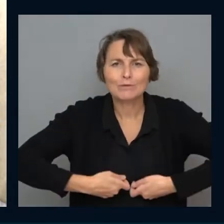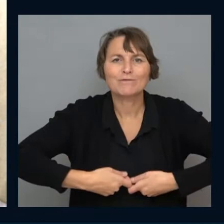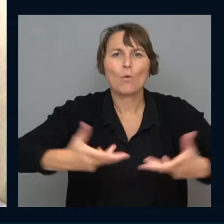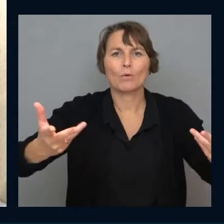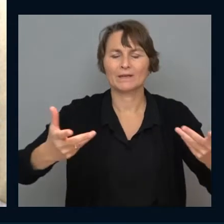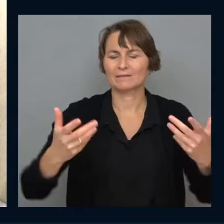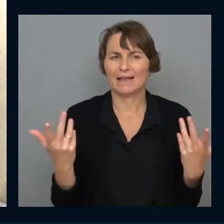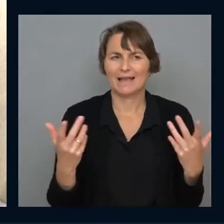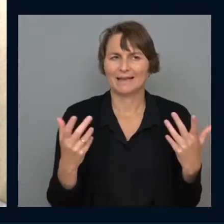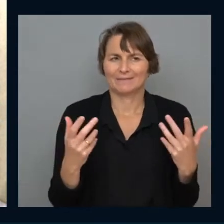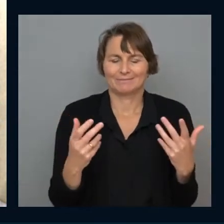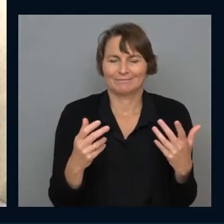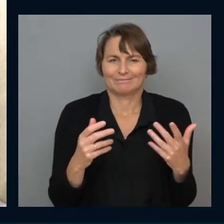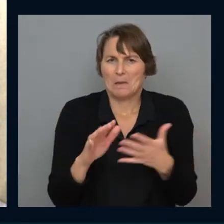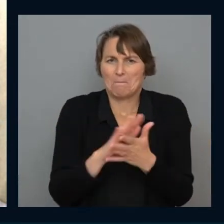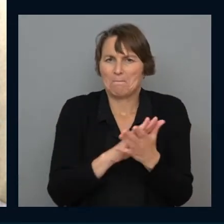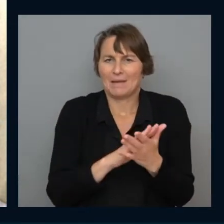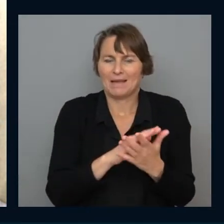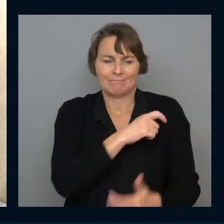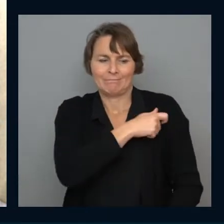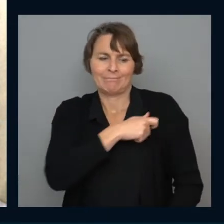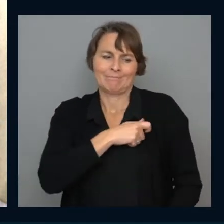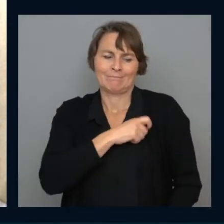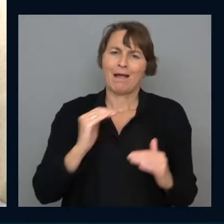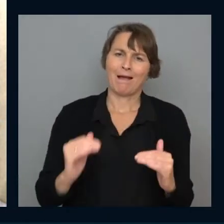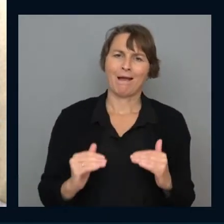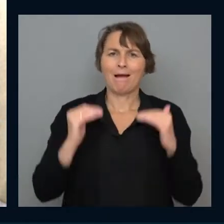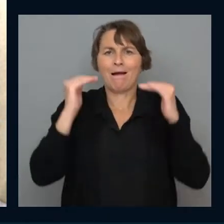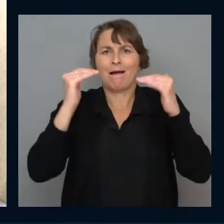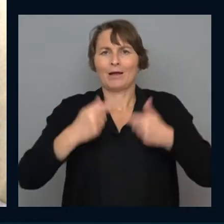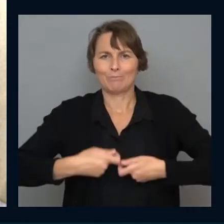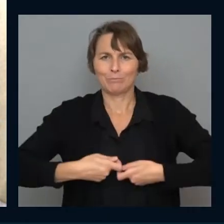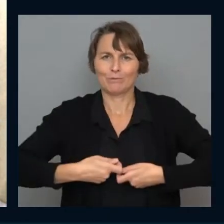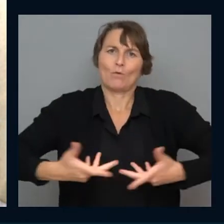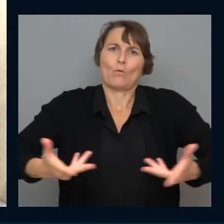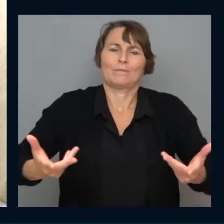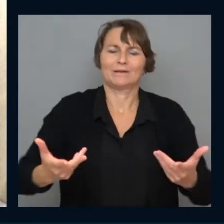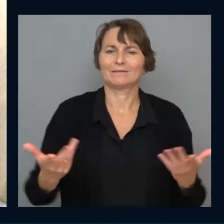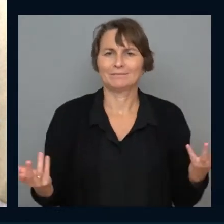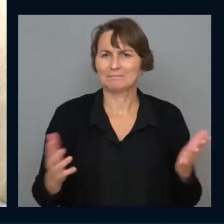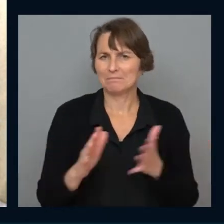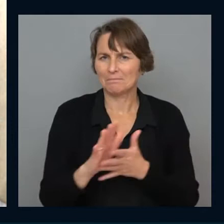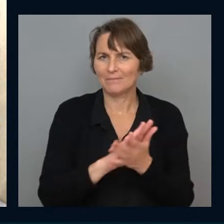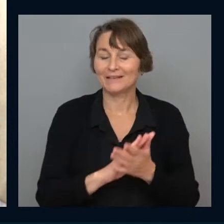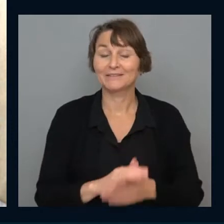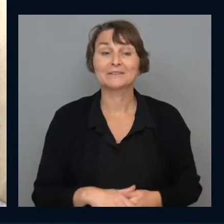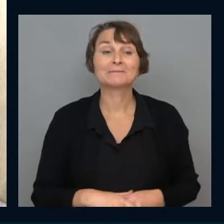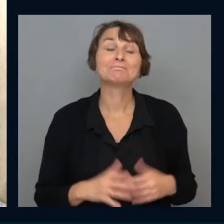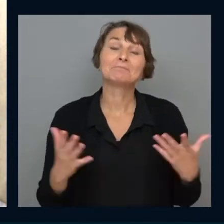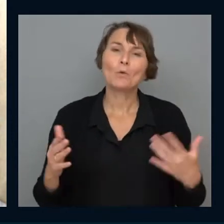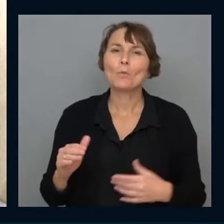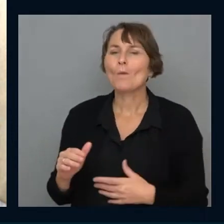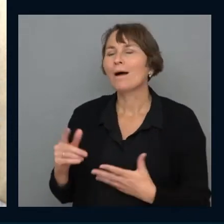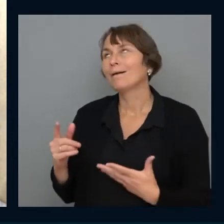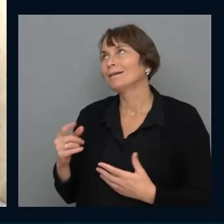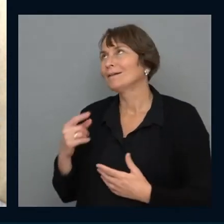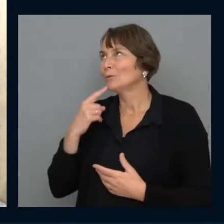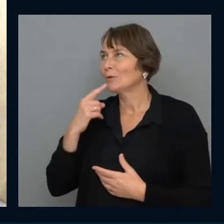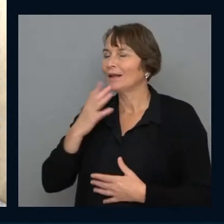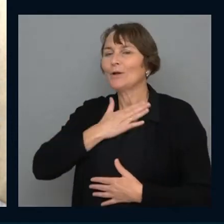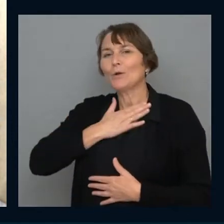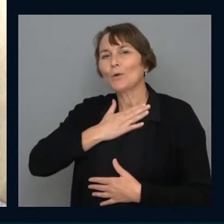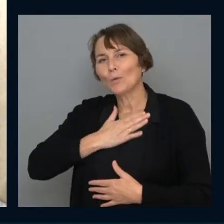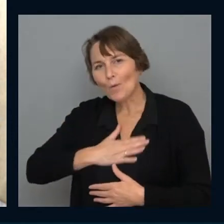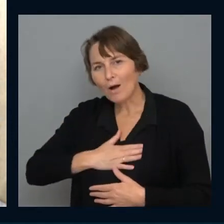status to have as a team? So remember, the end goal ultimately is you want to be able to continuously